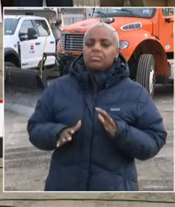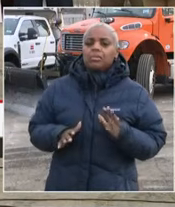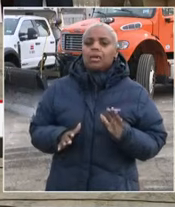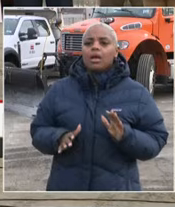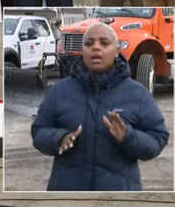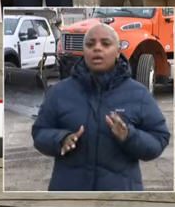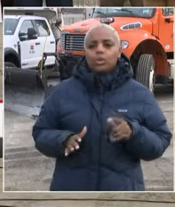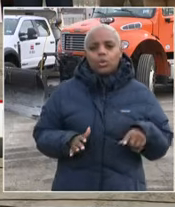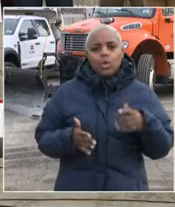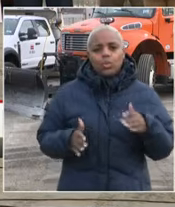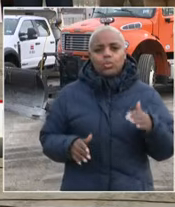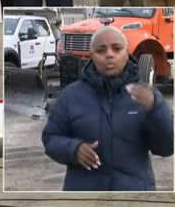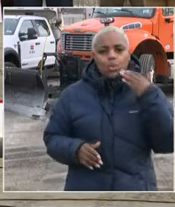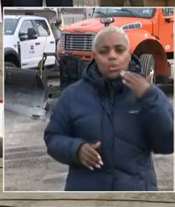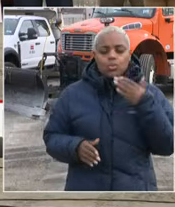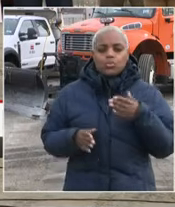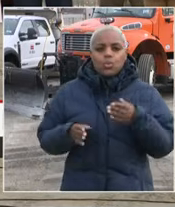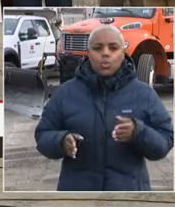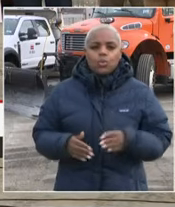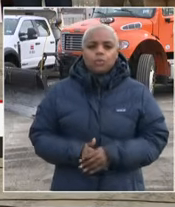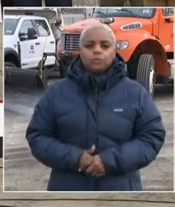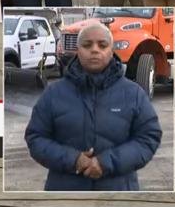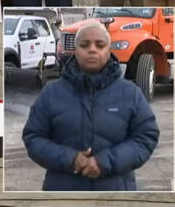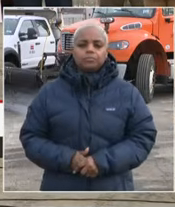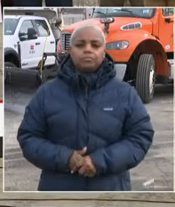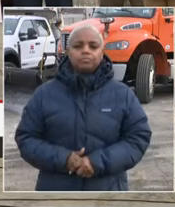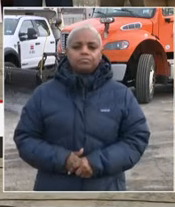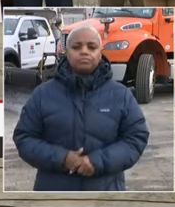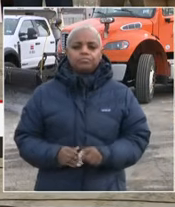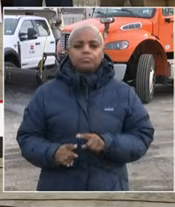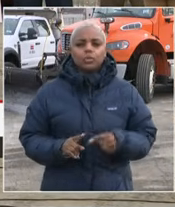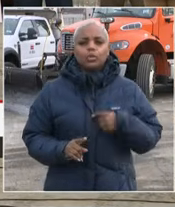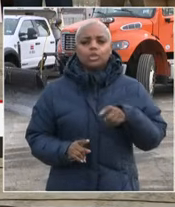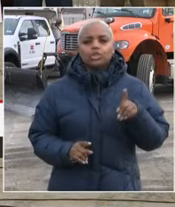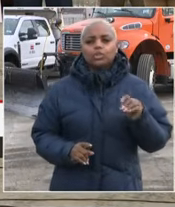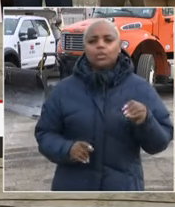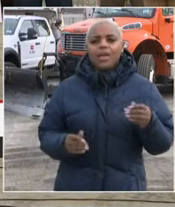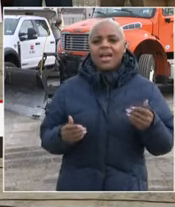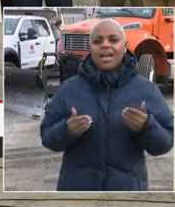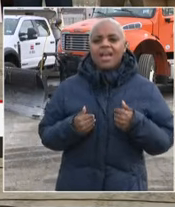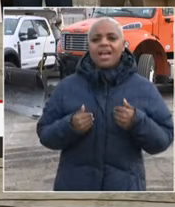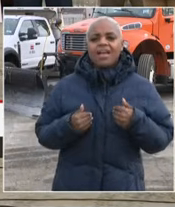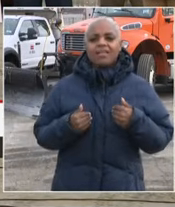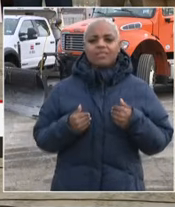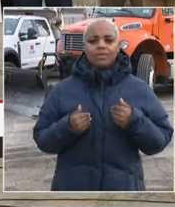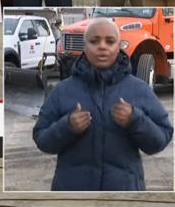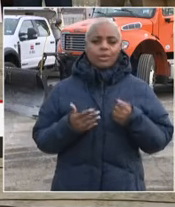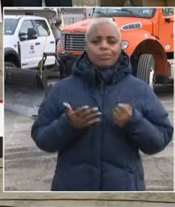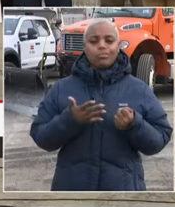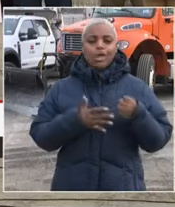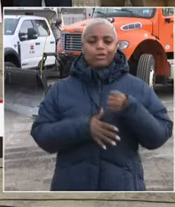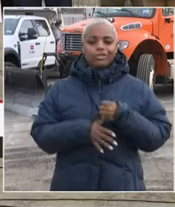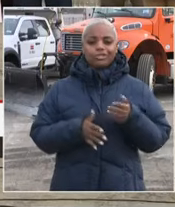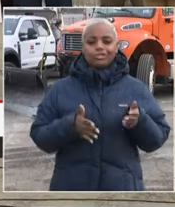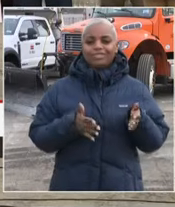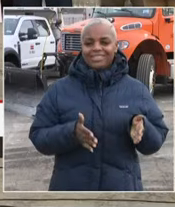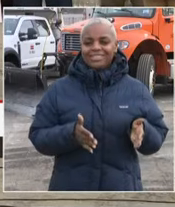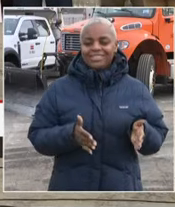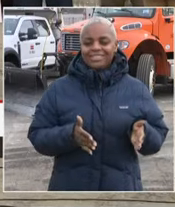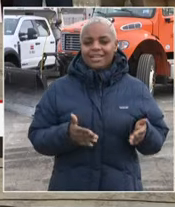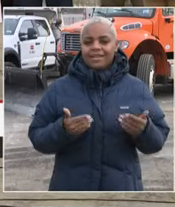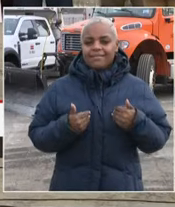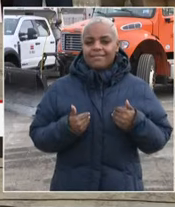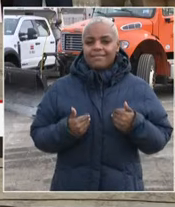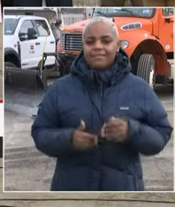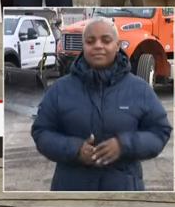rehearsed protocol of the priority streets. Every street some of the places I just described